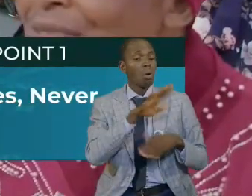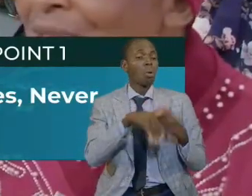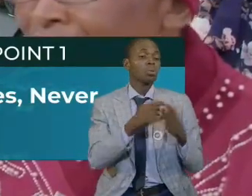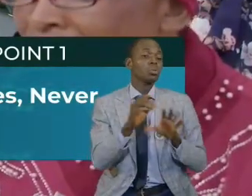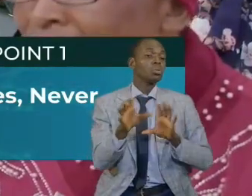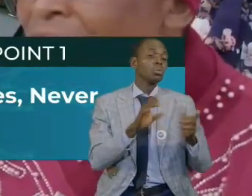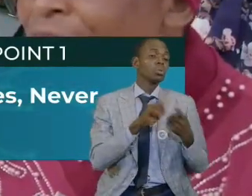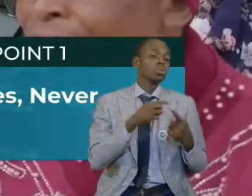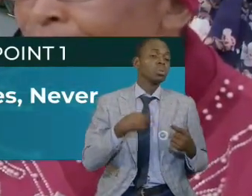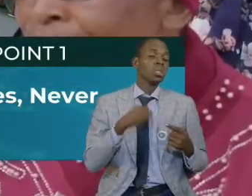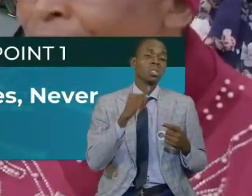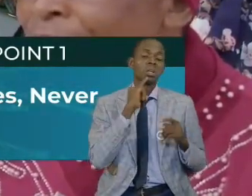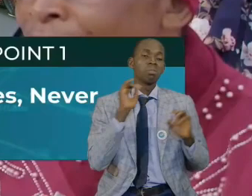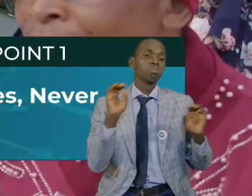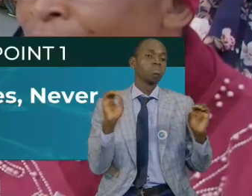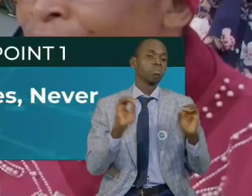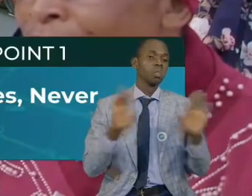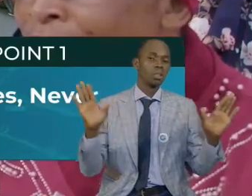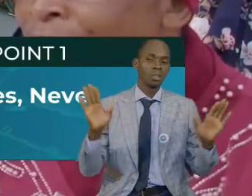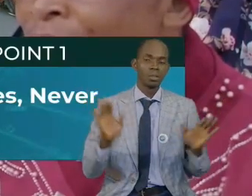nothing.